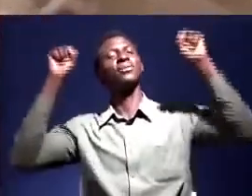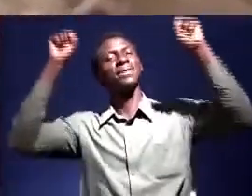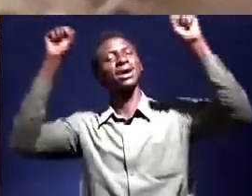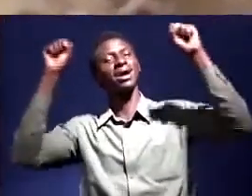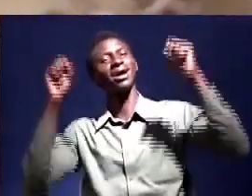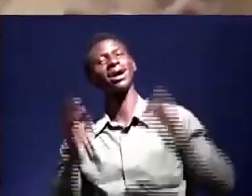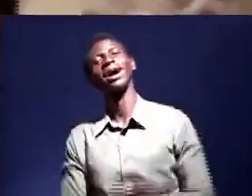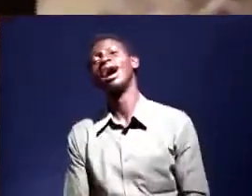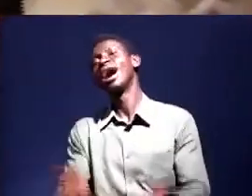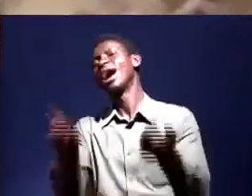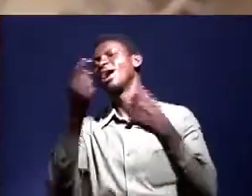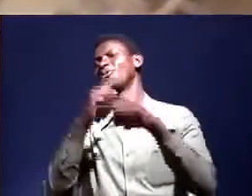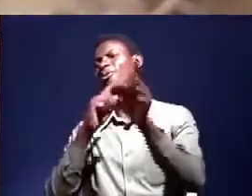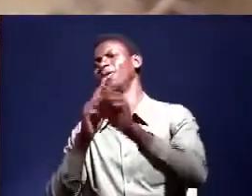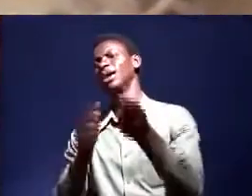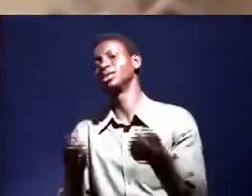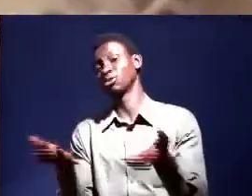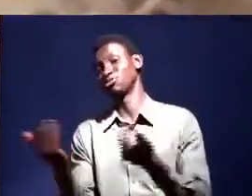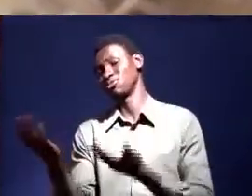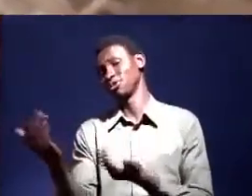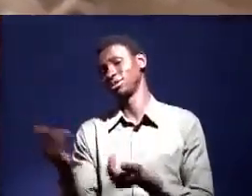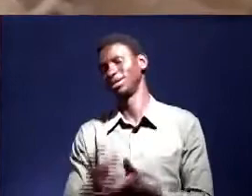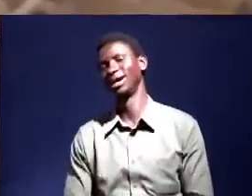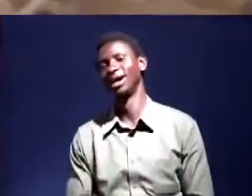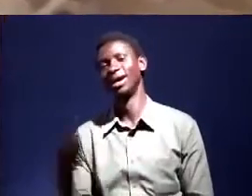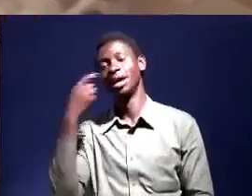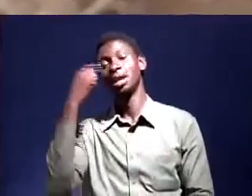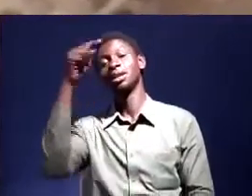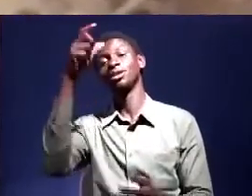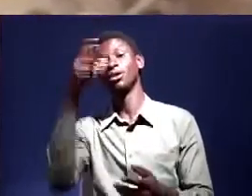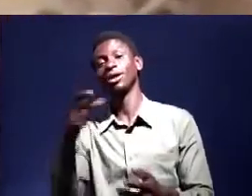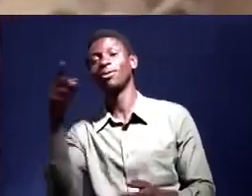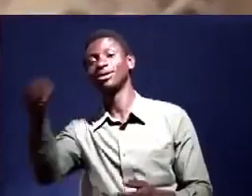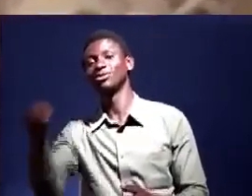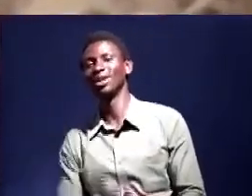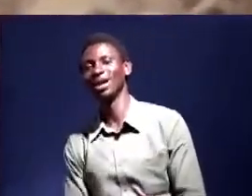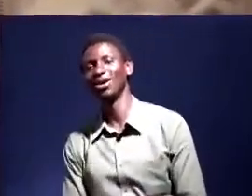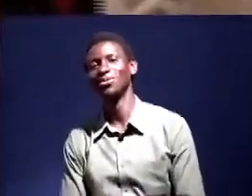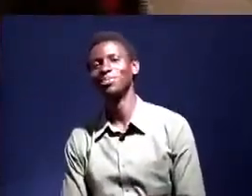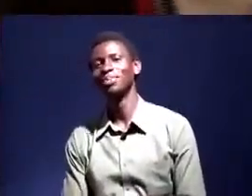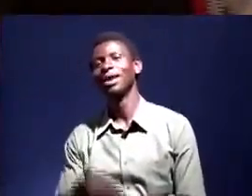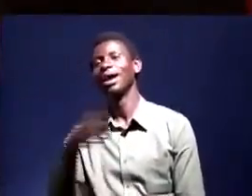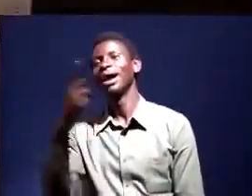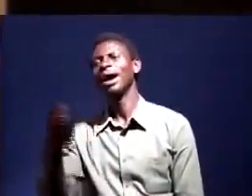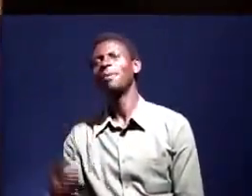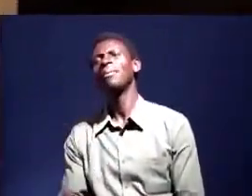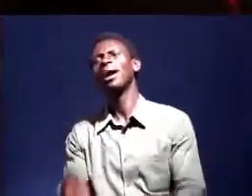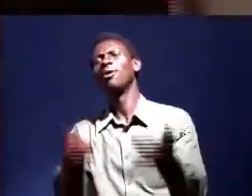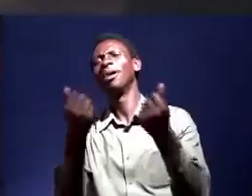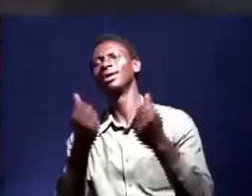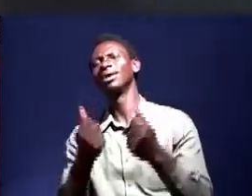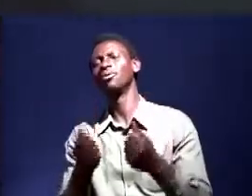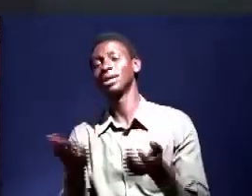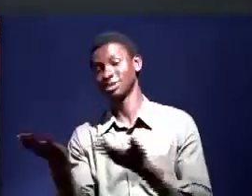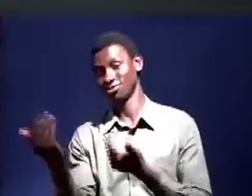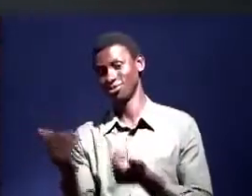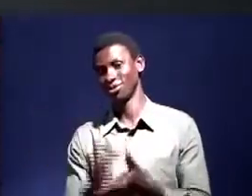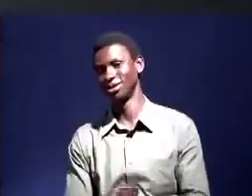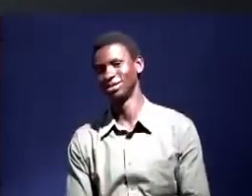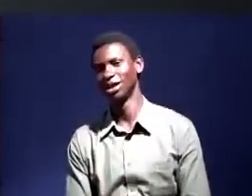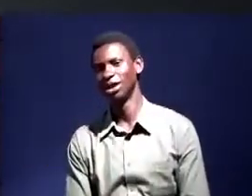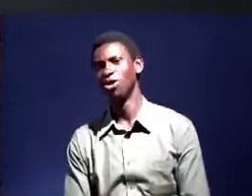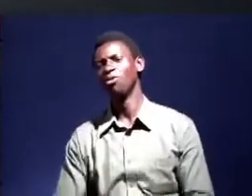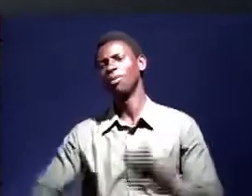saw people today, niliona watu leo, that could not wait. Ambao hawangeweza kungoja. They were running to the water. Walikuwa